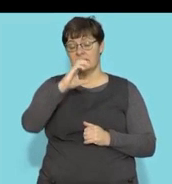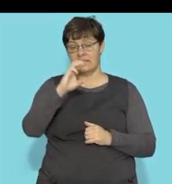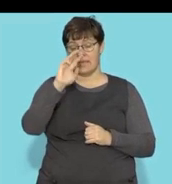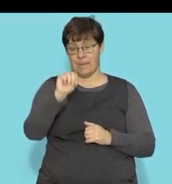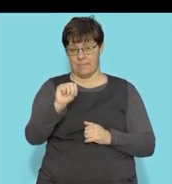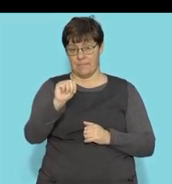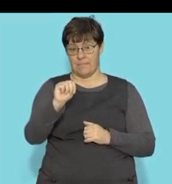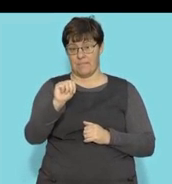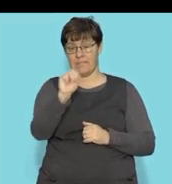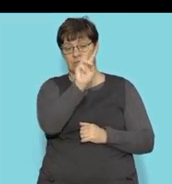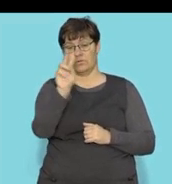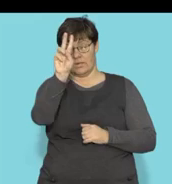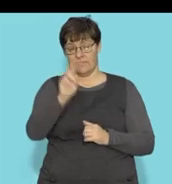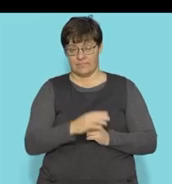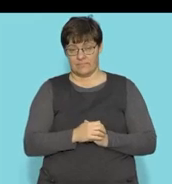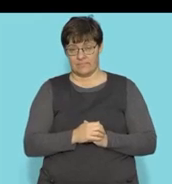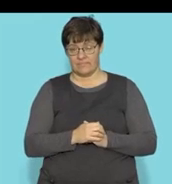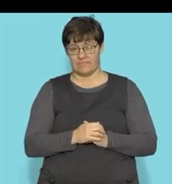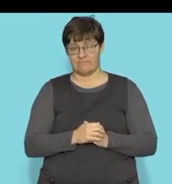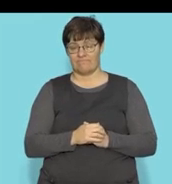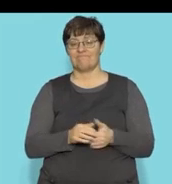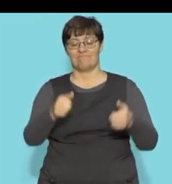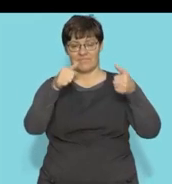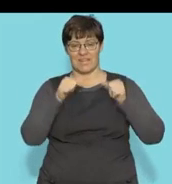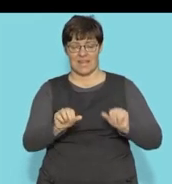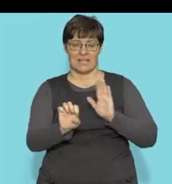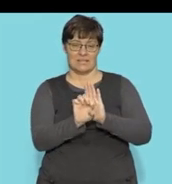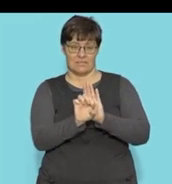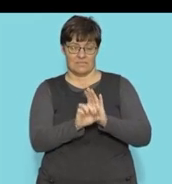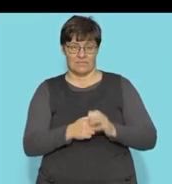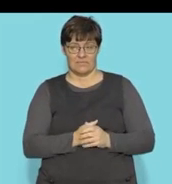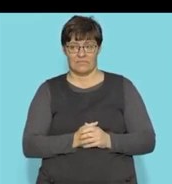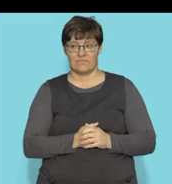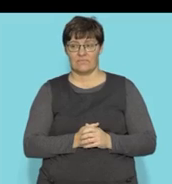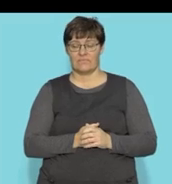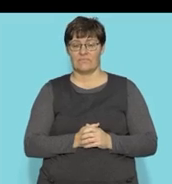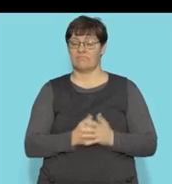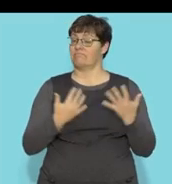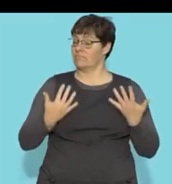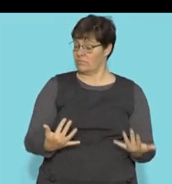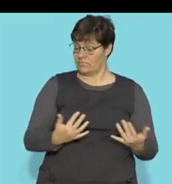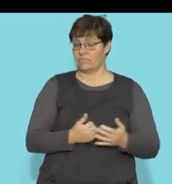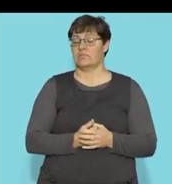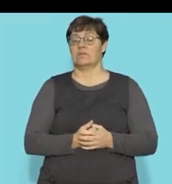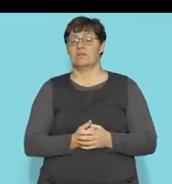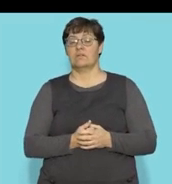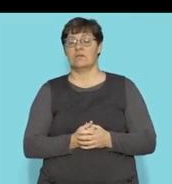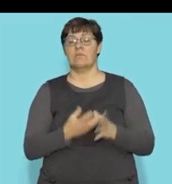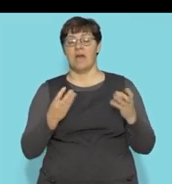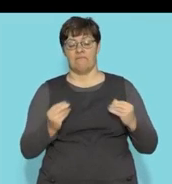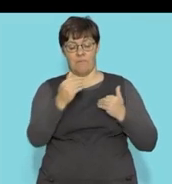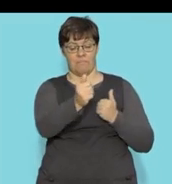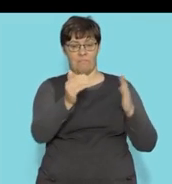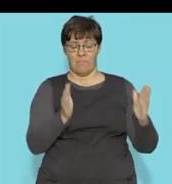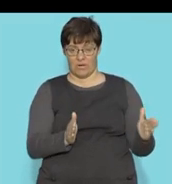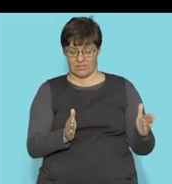And this is centimeters squared. Cool, guys, let's move on to the next example. So we now have